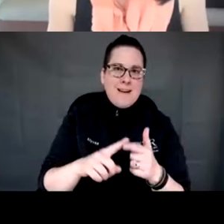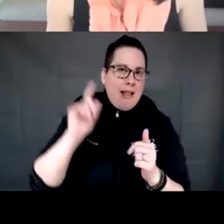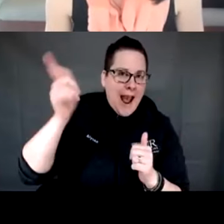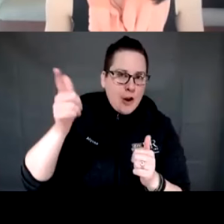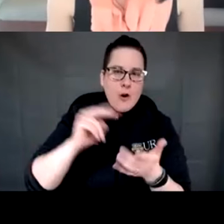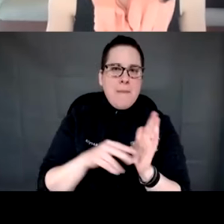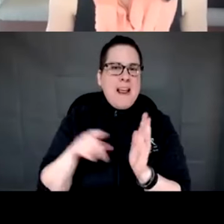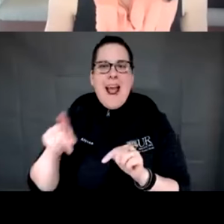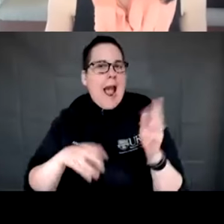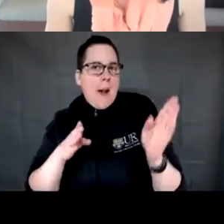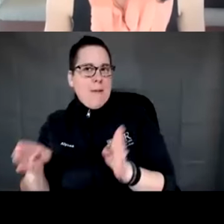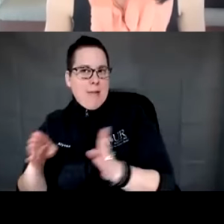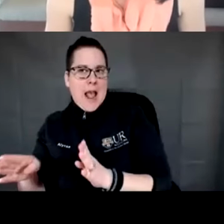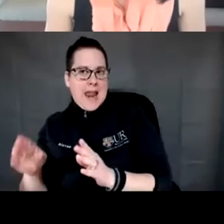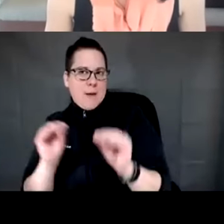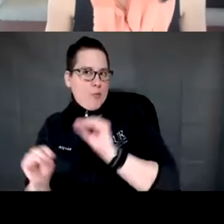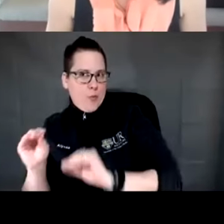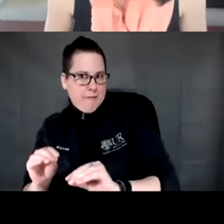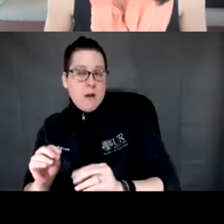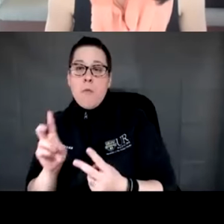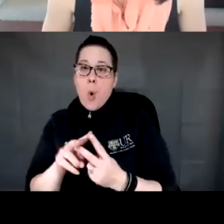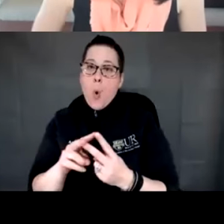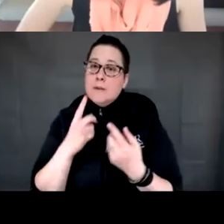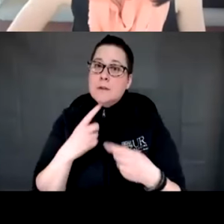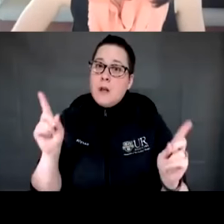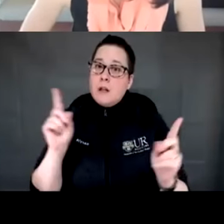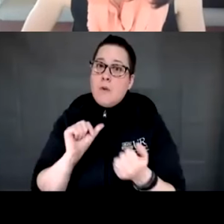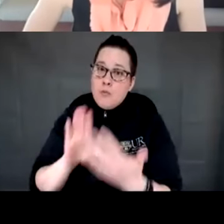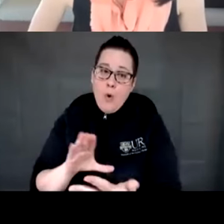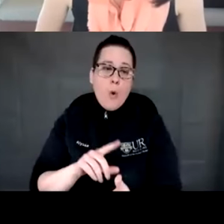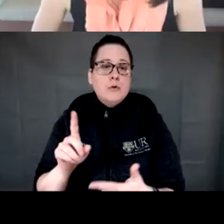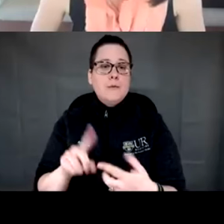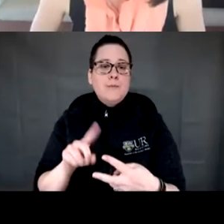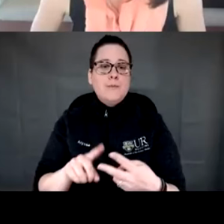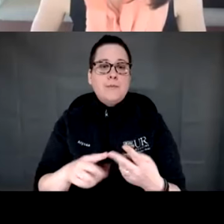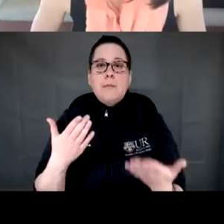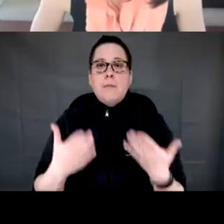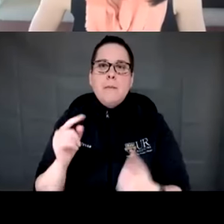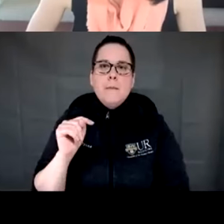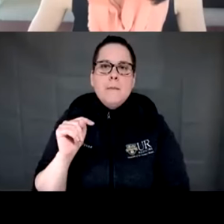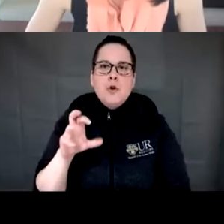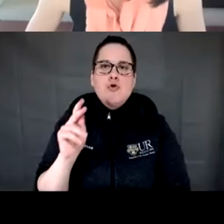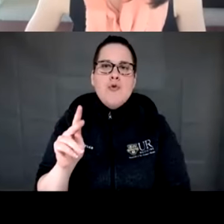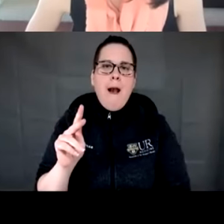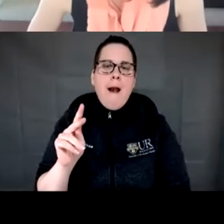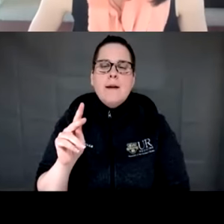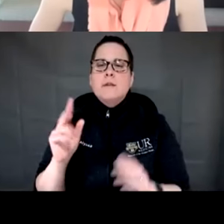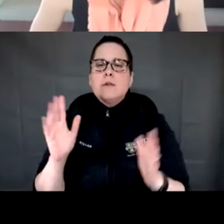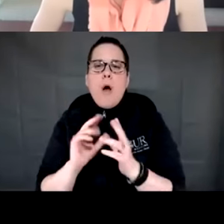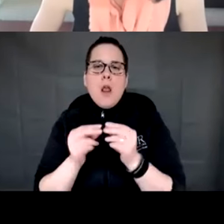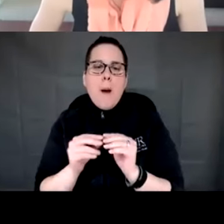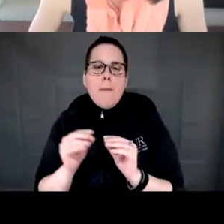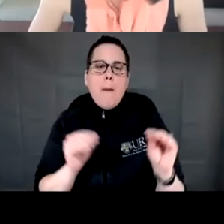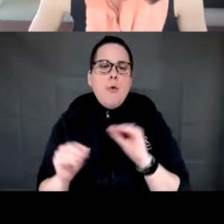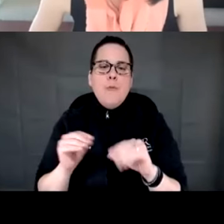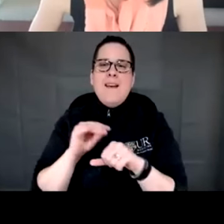can't plan a movement. Those have both been successful approaches. You might also track a small number of movement